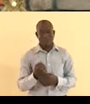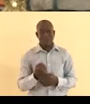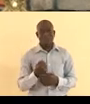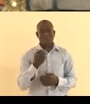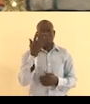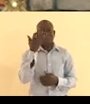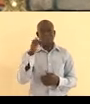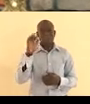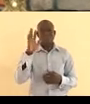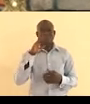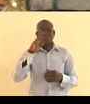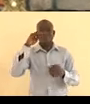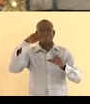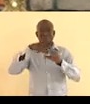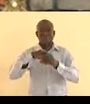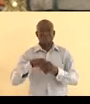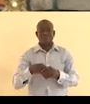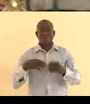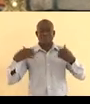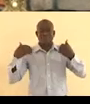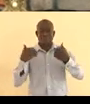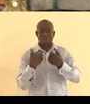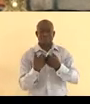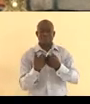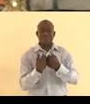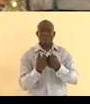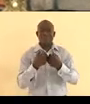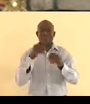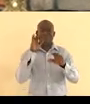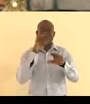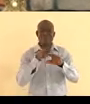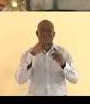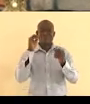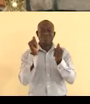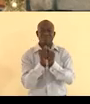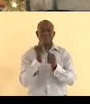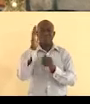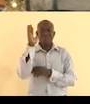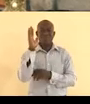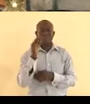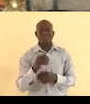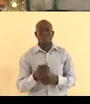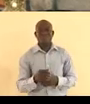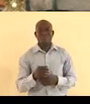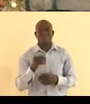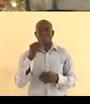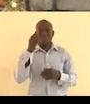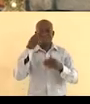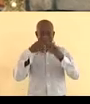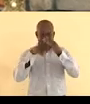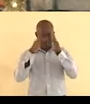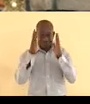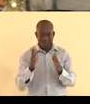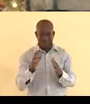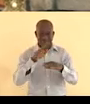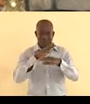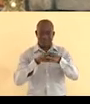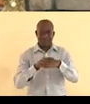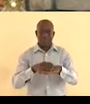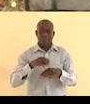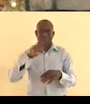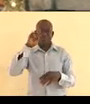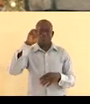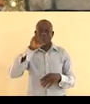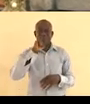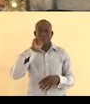Because they are in close contact with God, prophets are called not only to speak the truth,